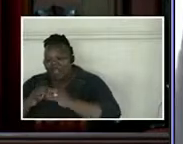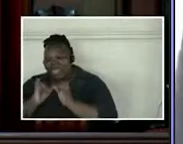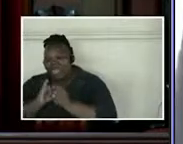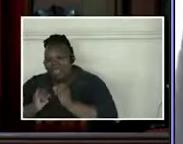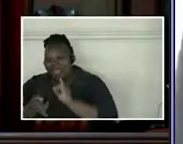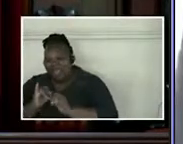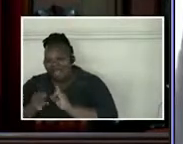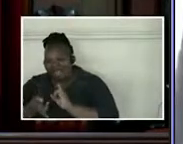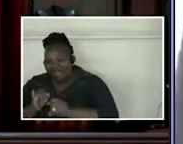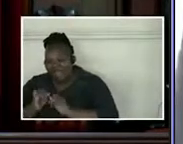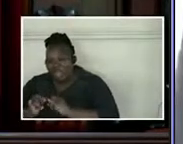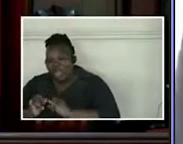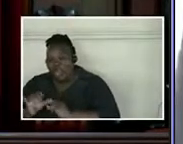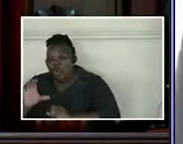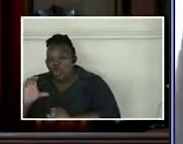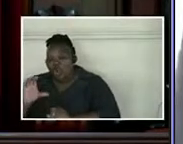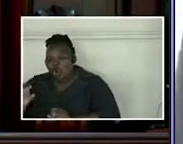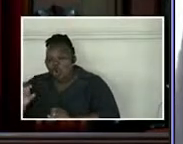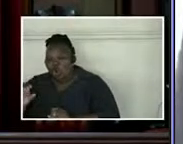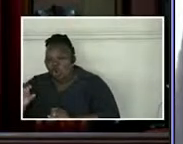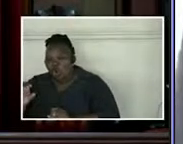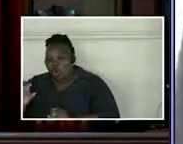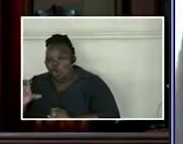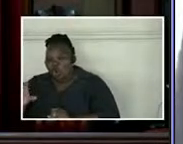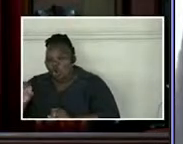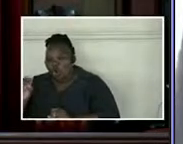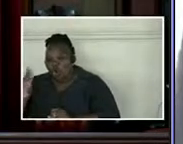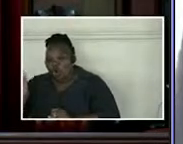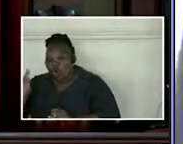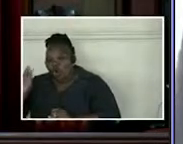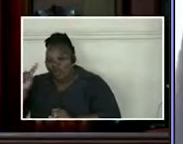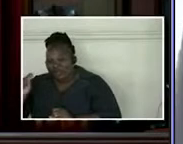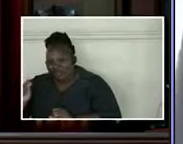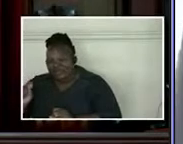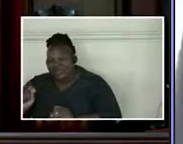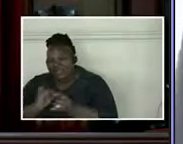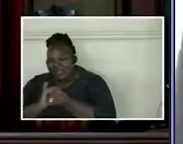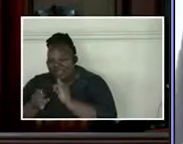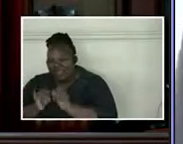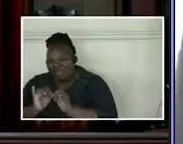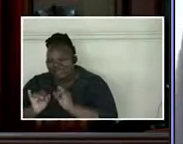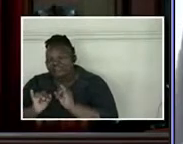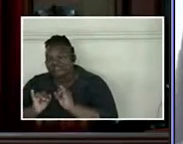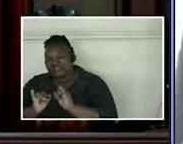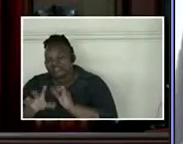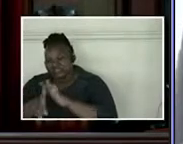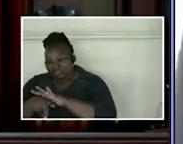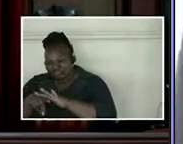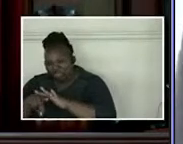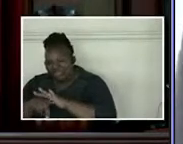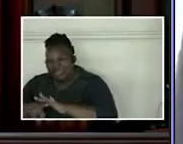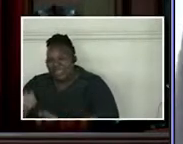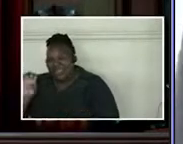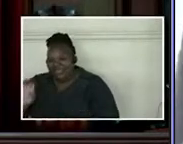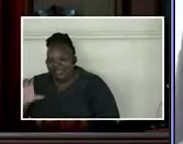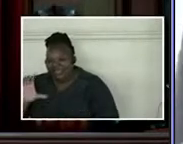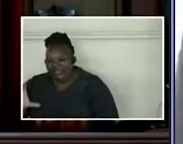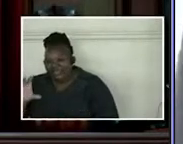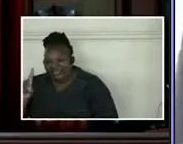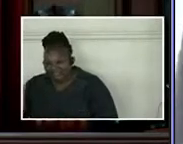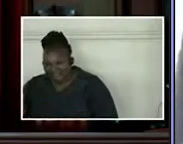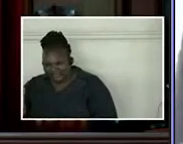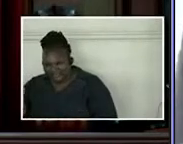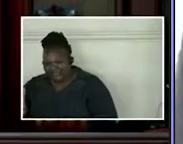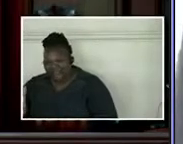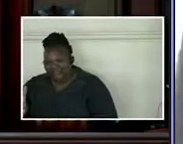11 districts as well as the two early childhood development centers in which of the in each